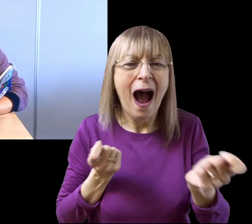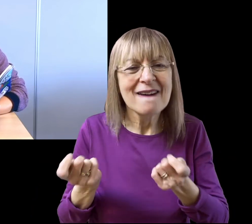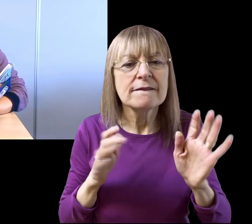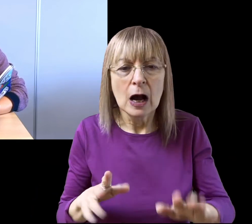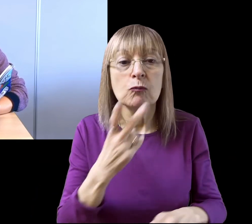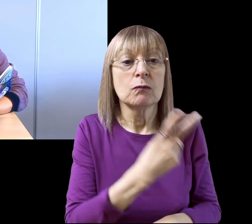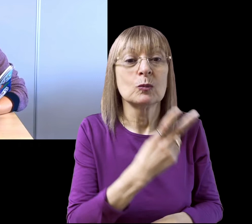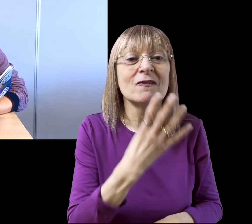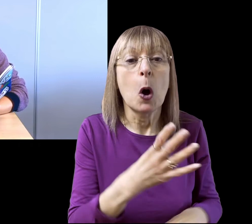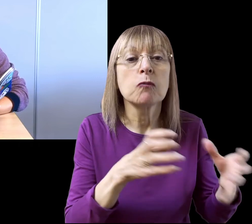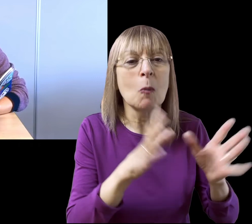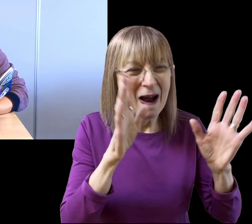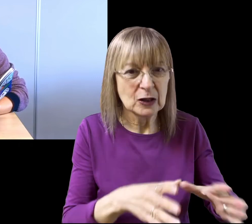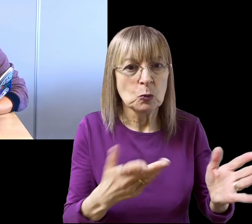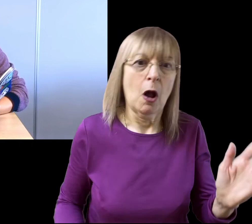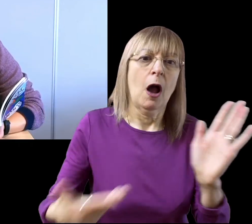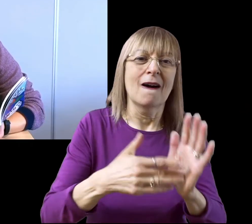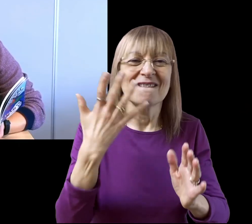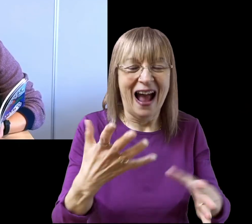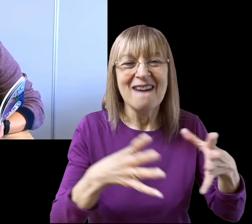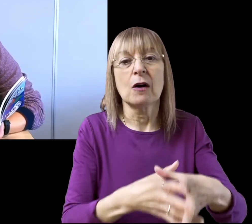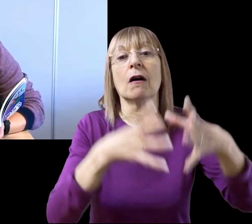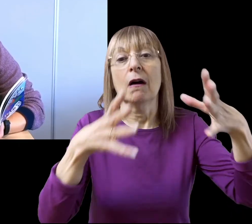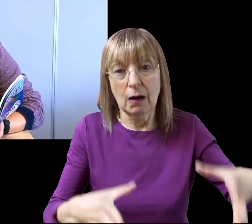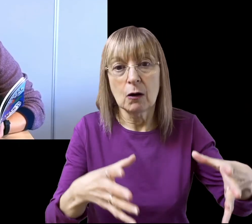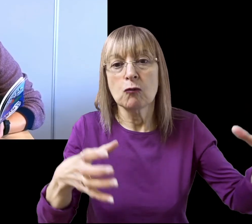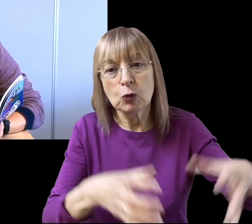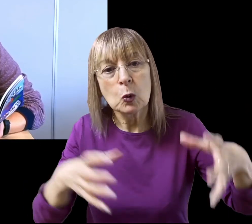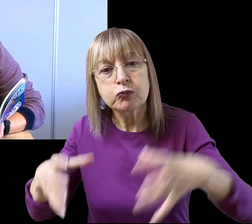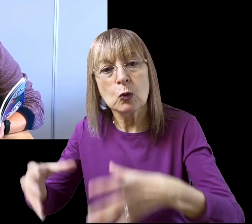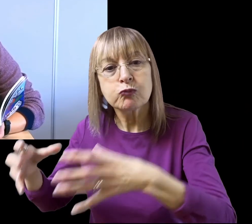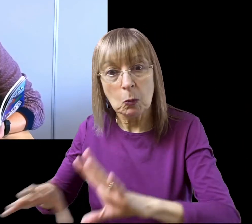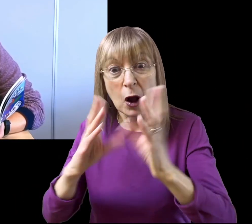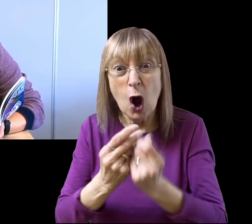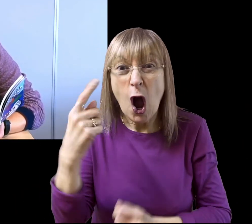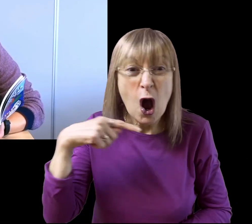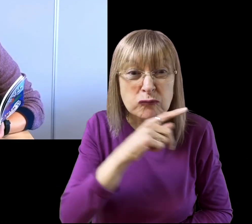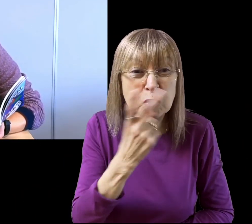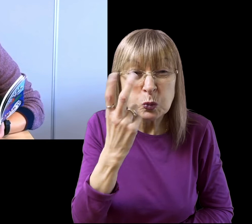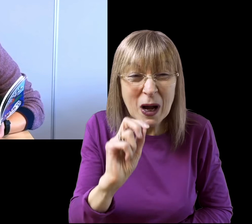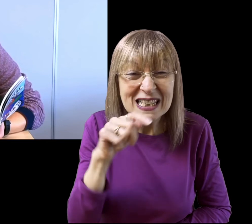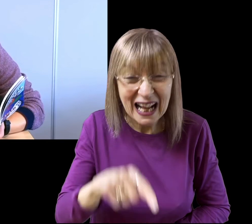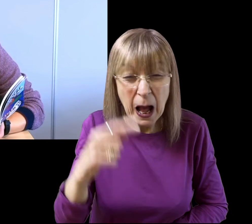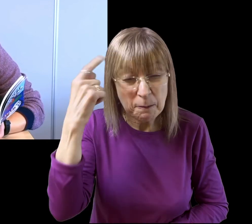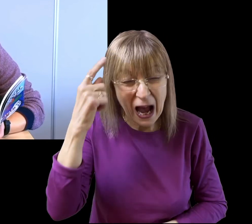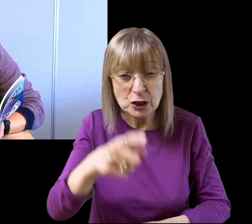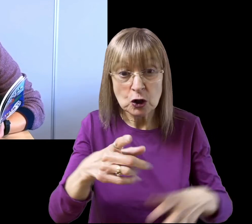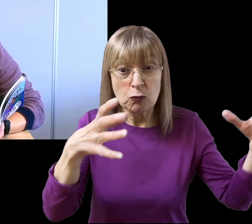the 24s move into groups of 5, because 5 times 4 times 3 times 2 makes 120 in every